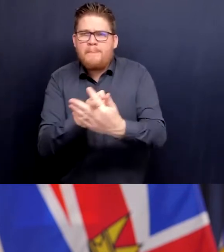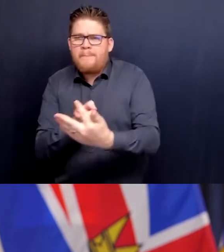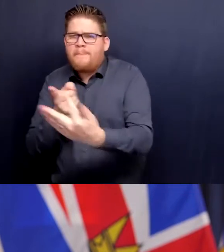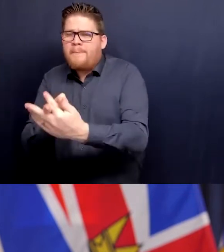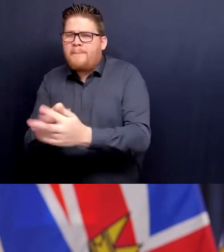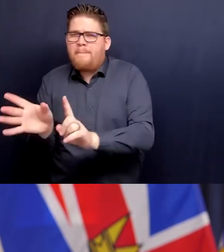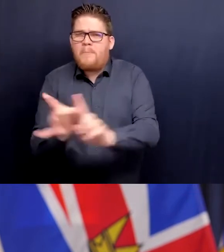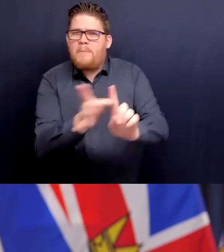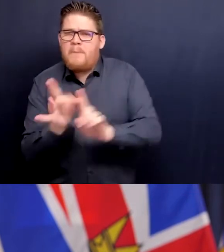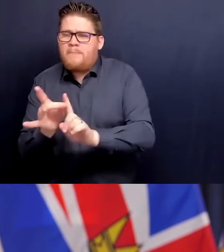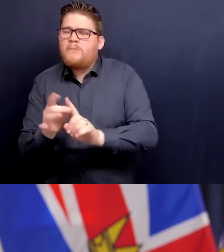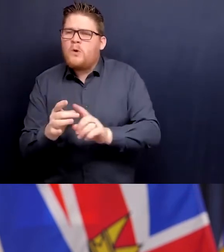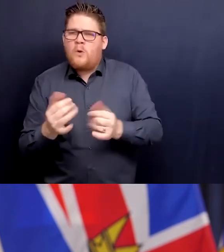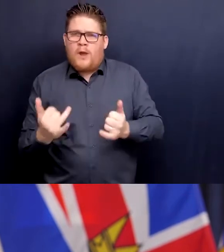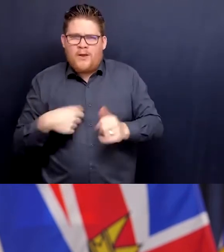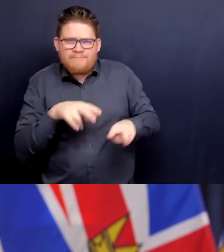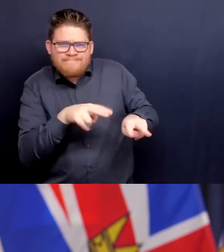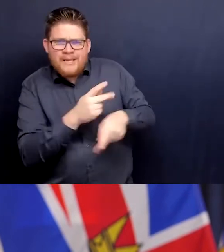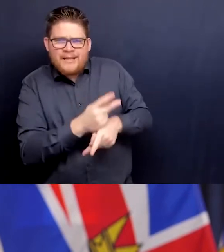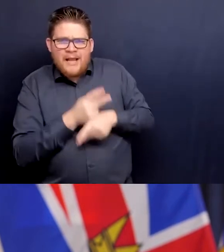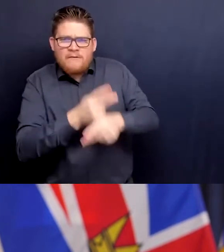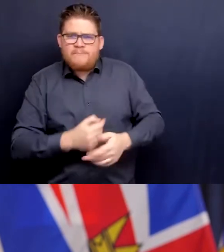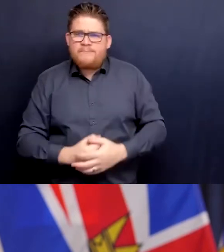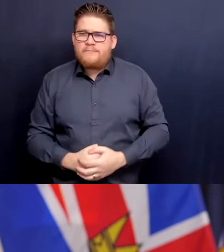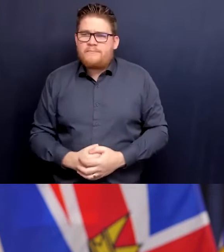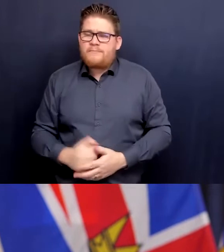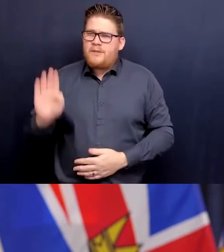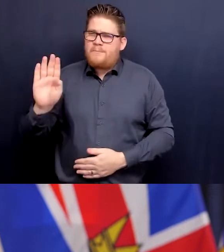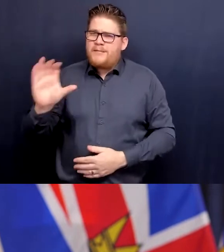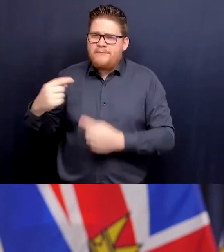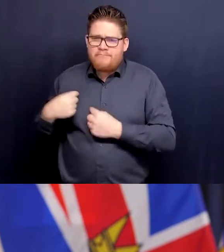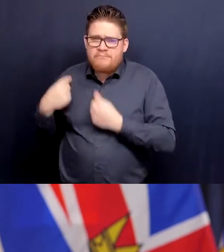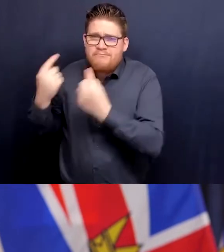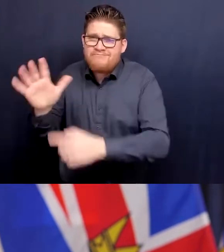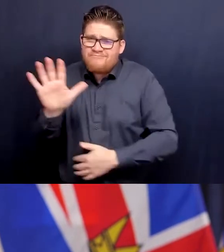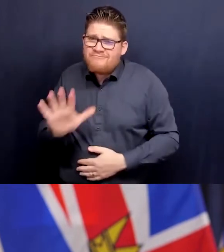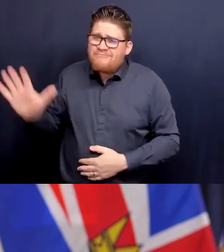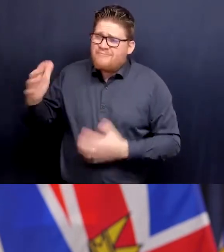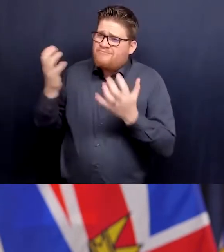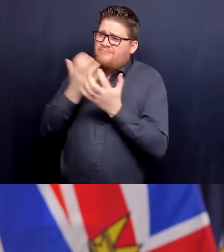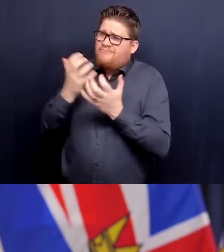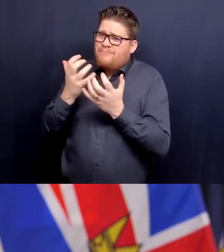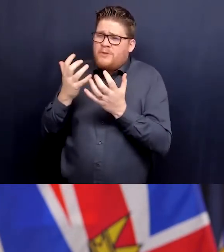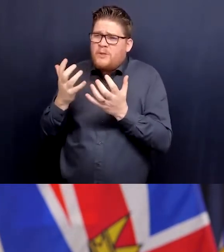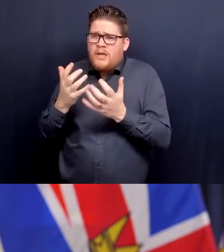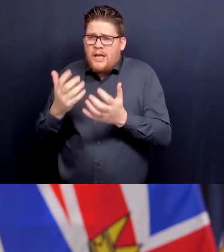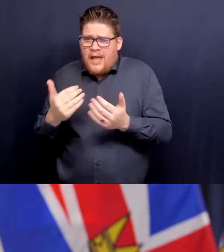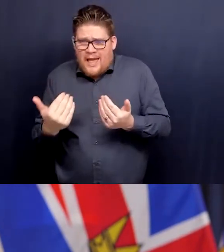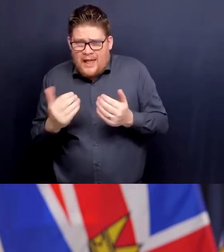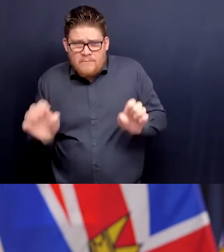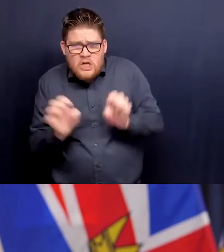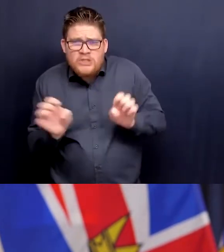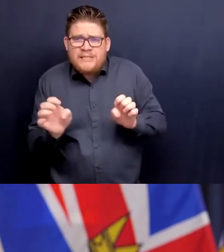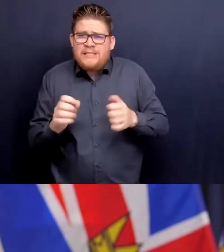in very challenging ways and in difficult ways and in ways that we could not have imagined when we formed our own emergency group